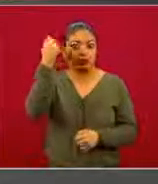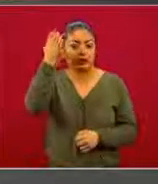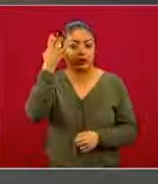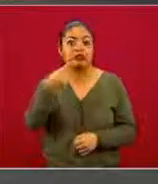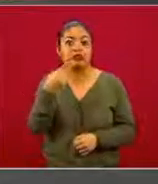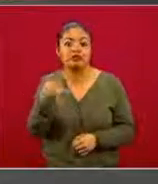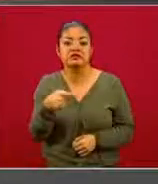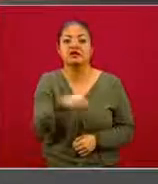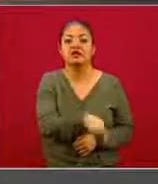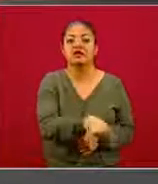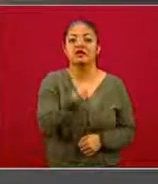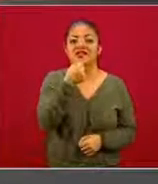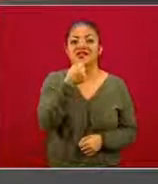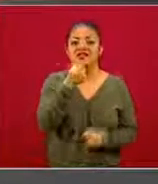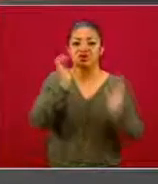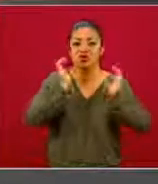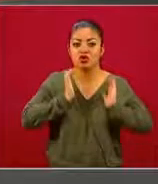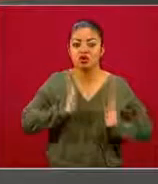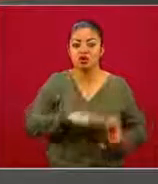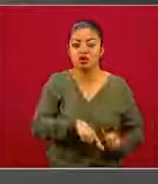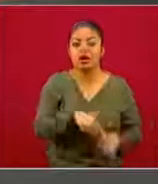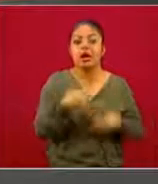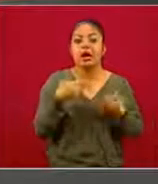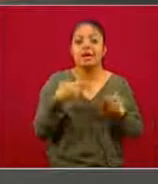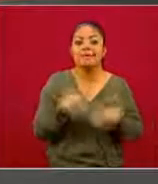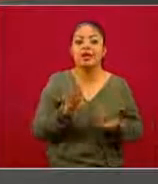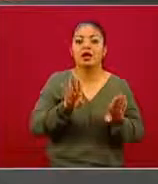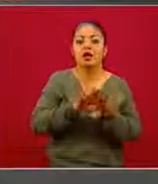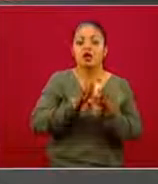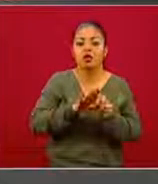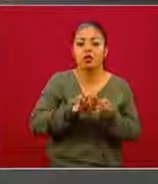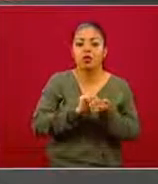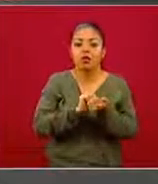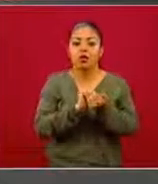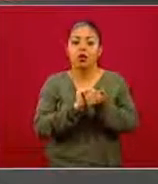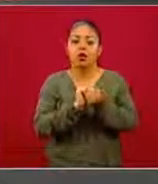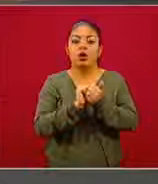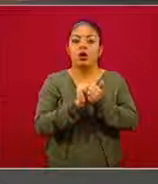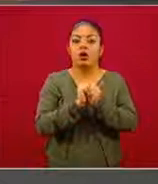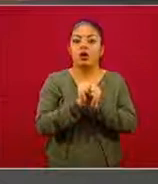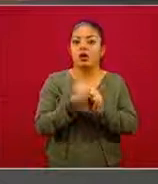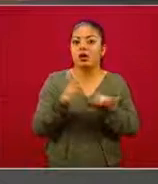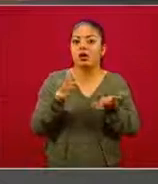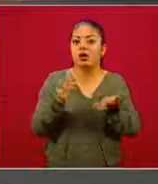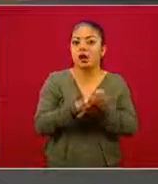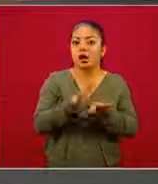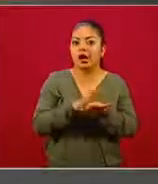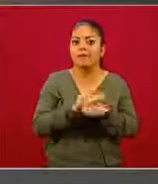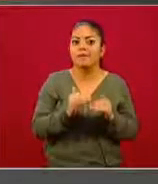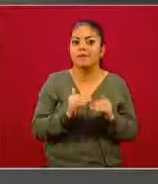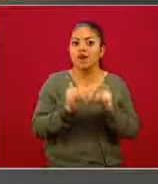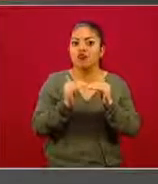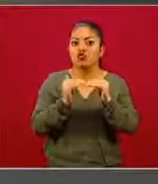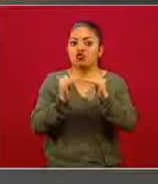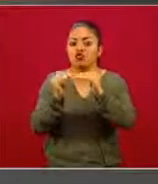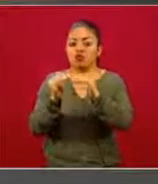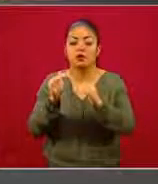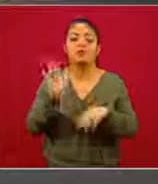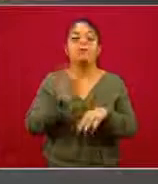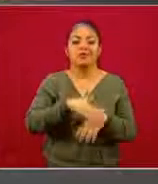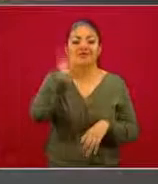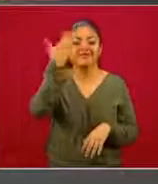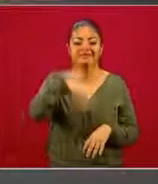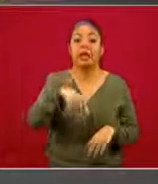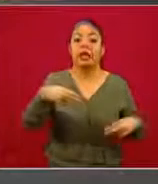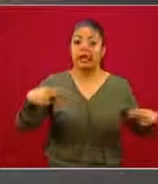immune system, the children's immune system, is in process of maturing. What does that mean? It means that slowly,